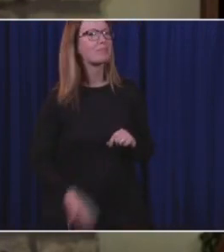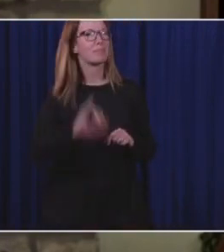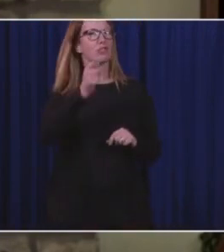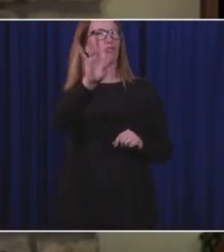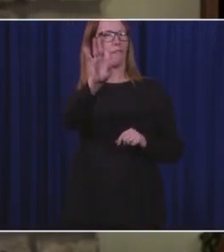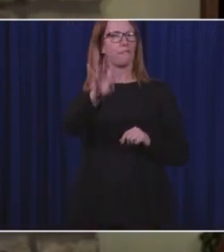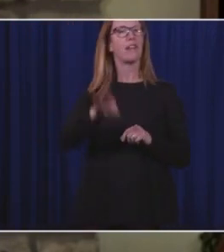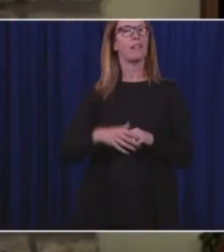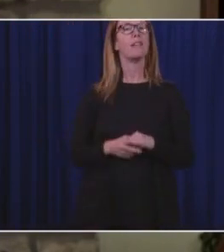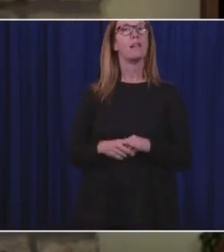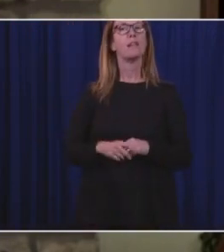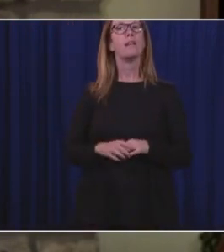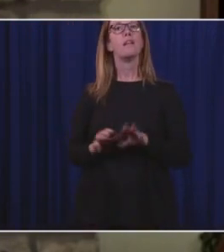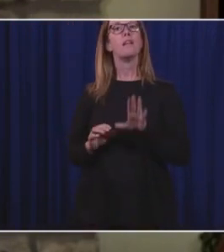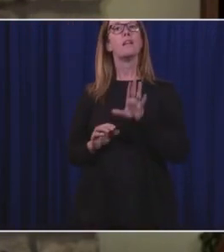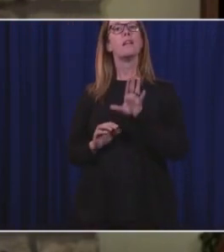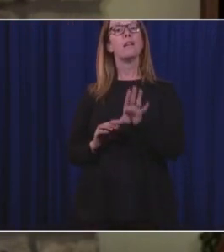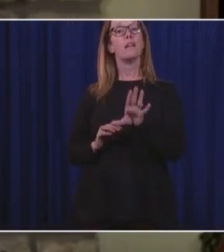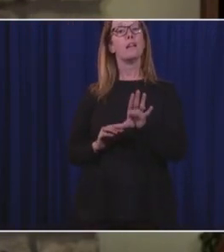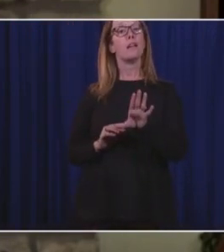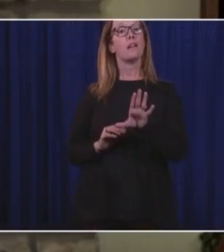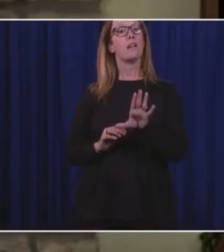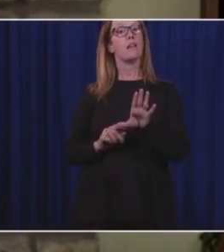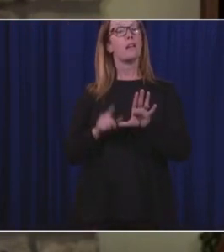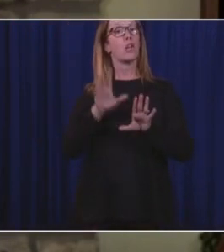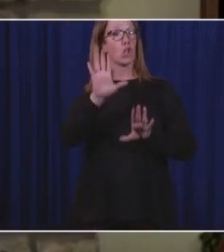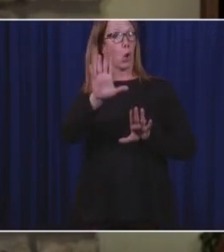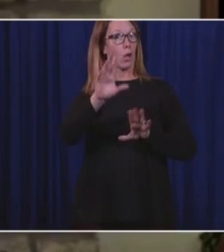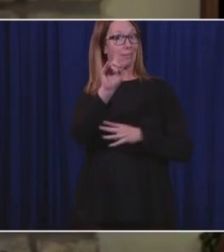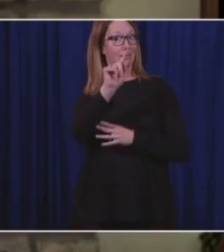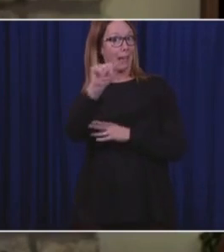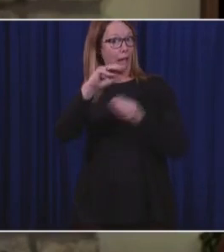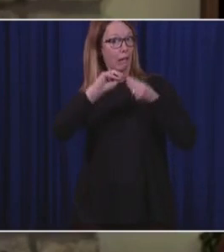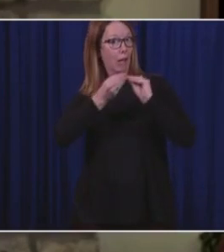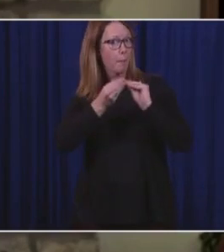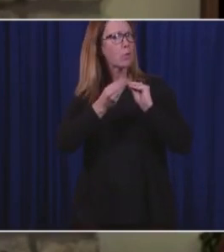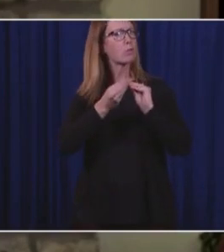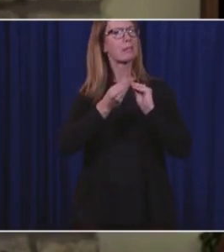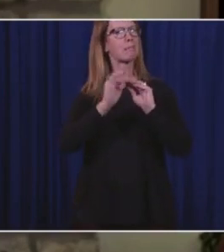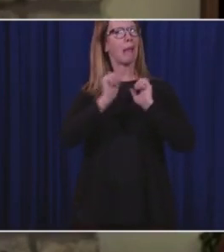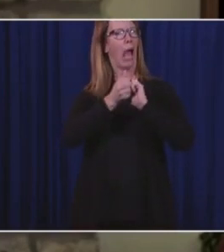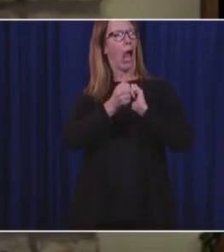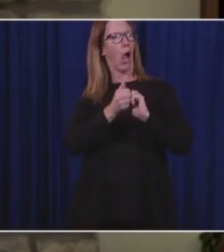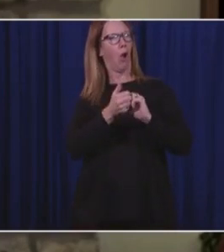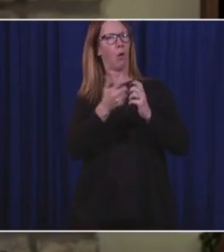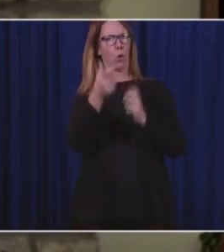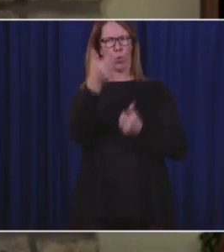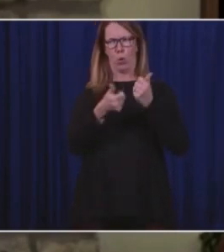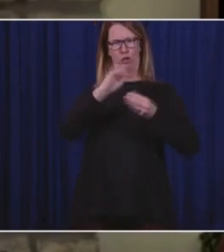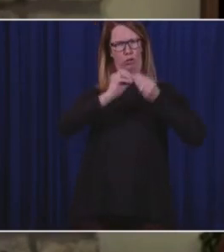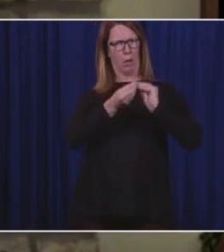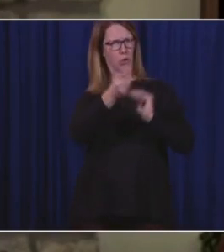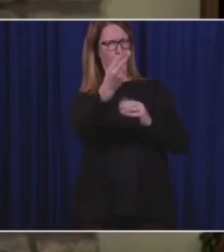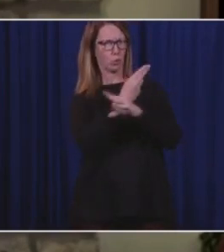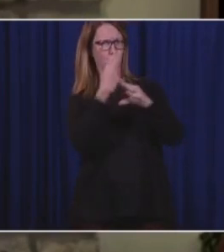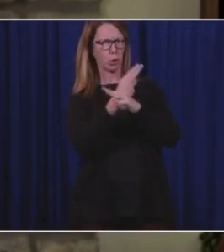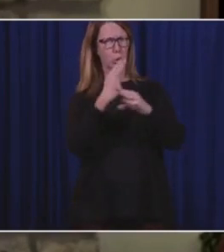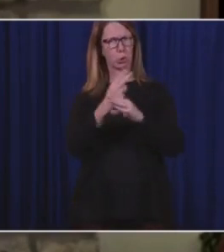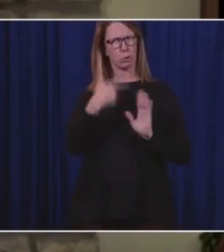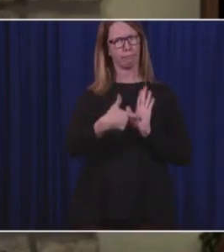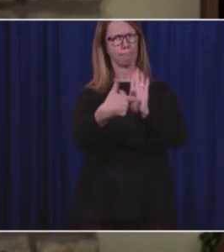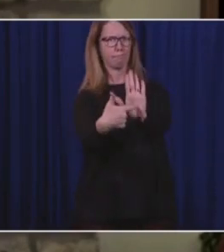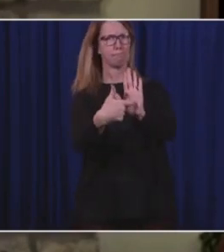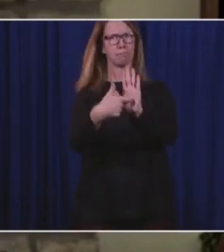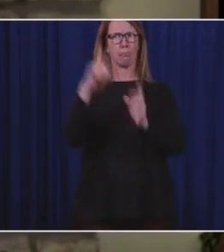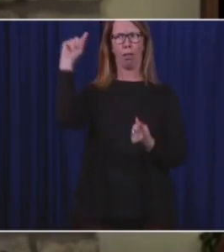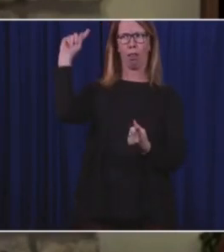check what data or number you're using to determine that there has been a slowdown. We've set new daily case records Tuesday,